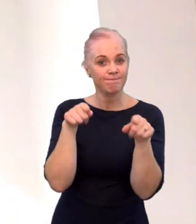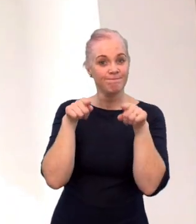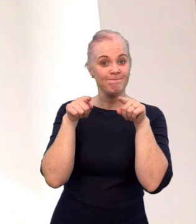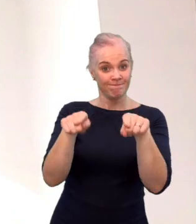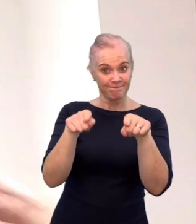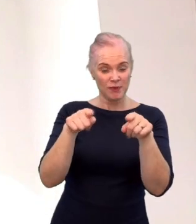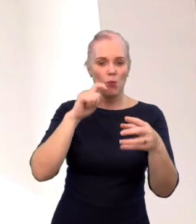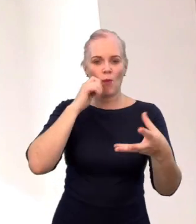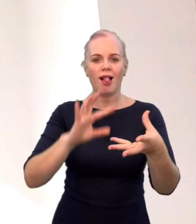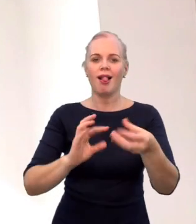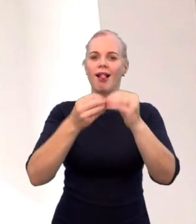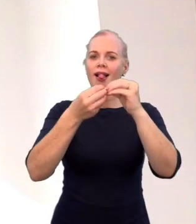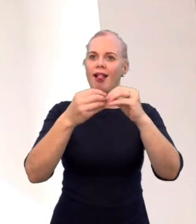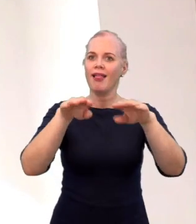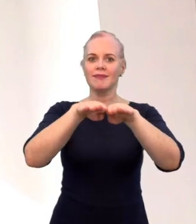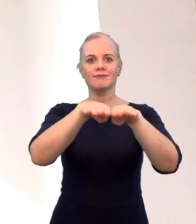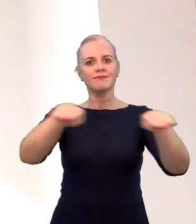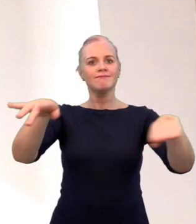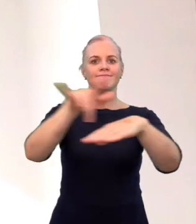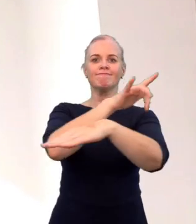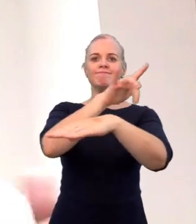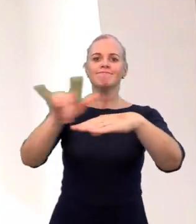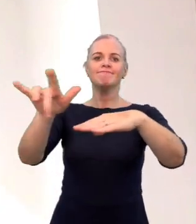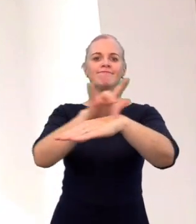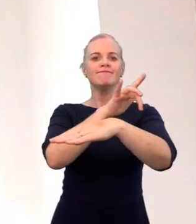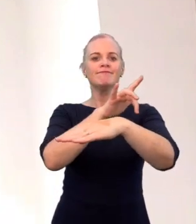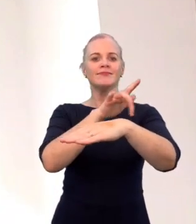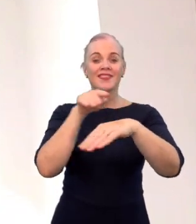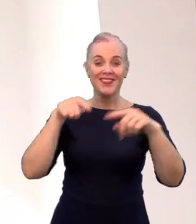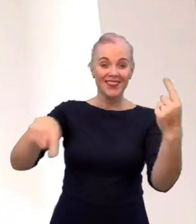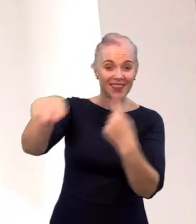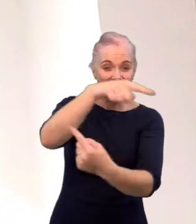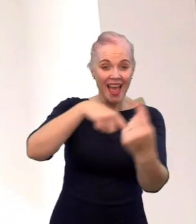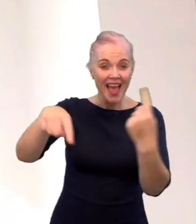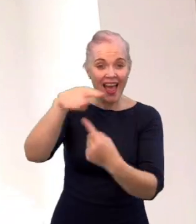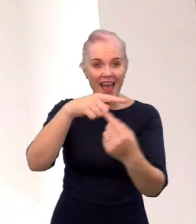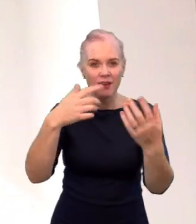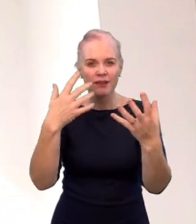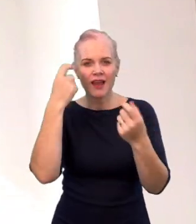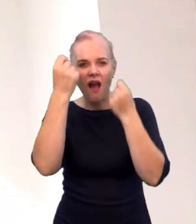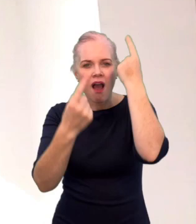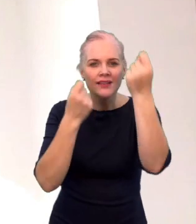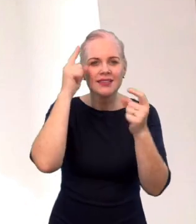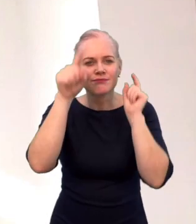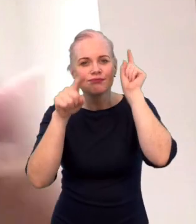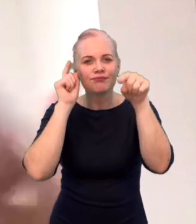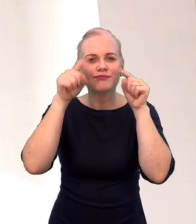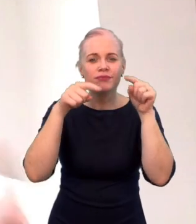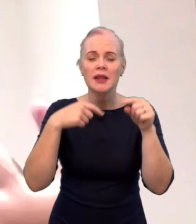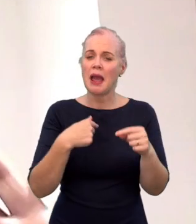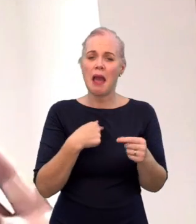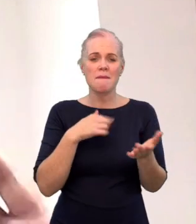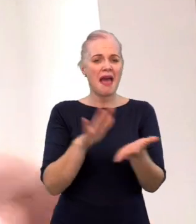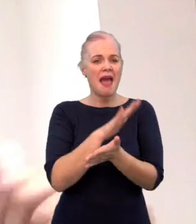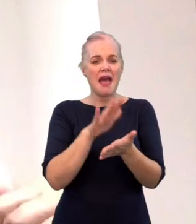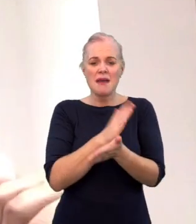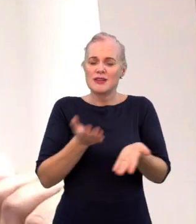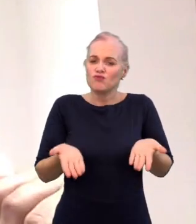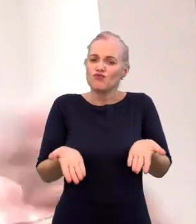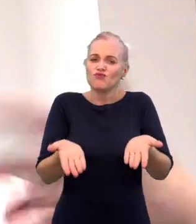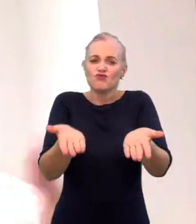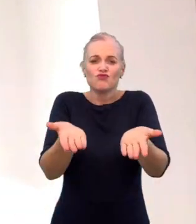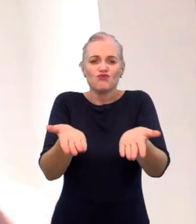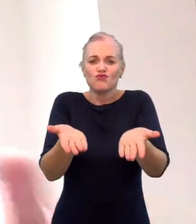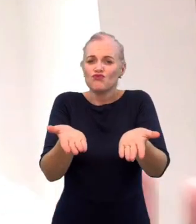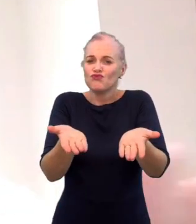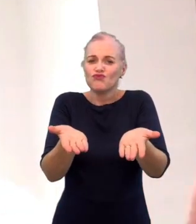in. They're the ones that are going to make it physical. They're the ones that are doing all of that, and I'm really happy to kind of